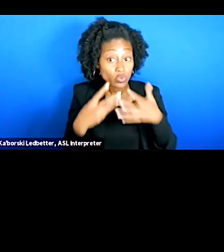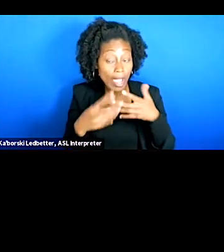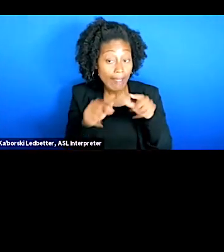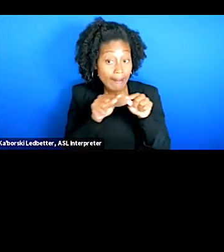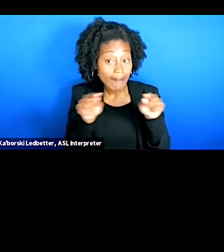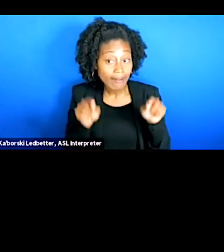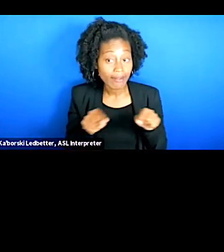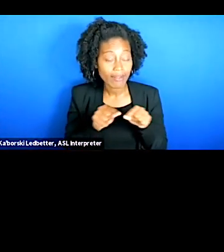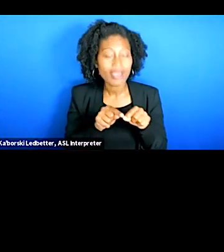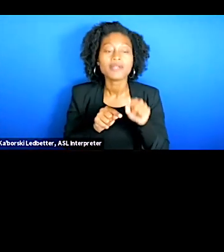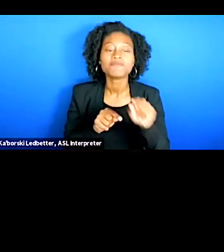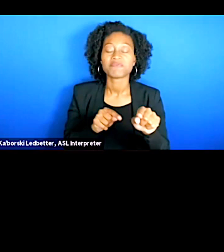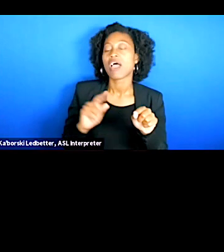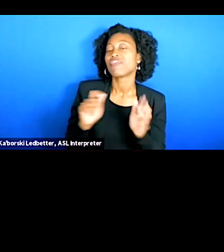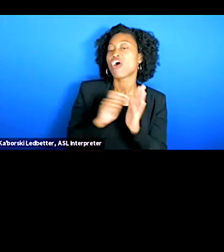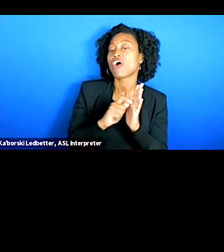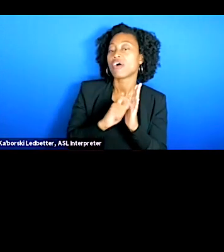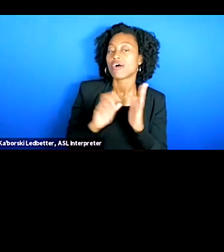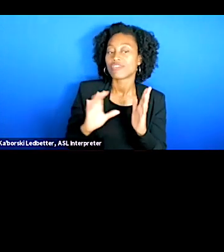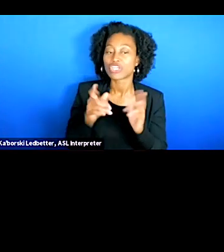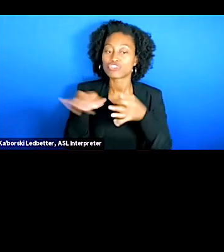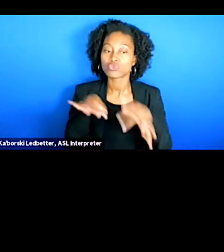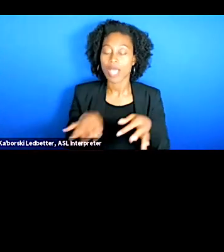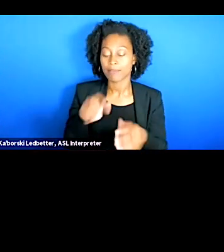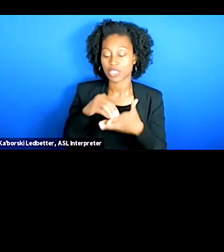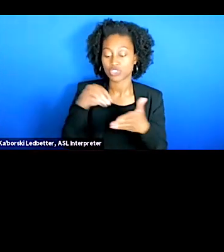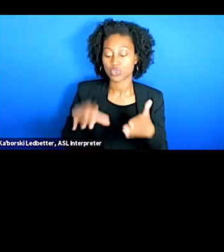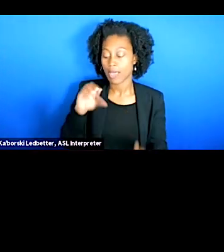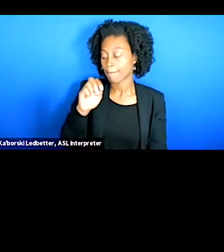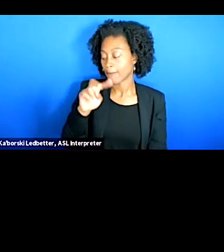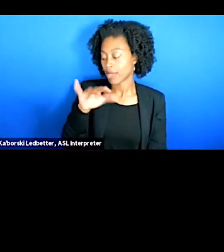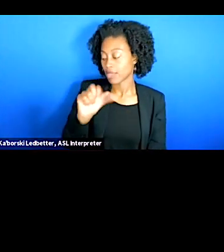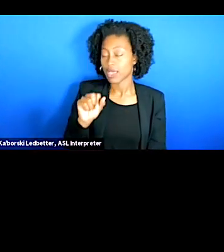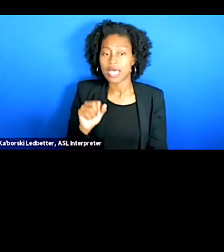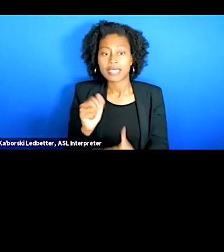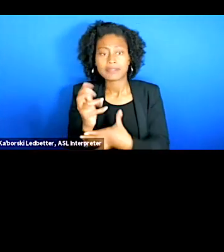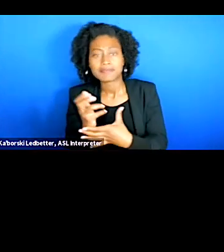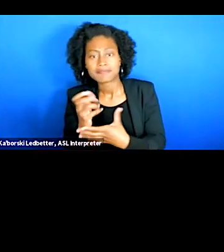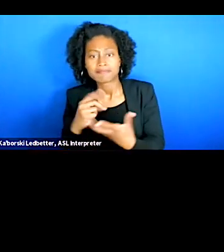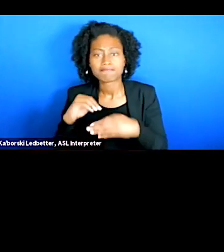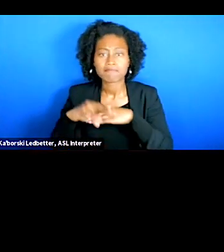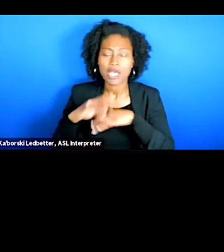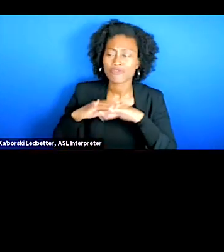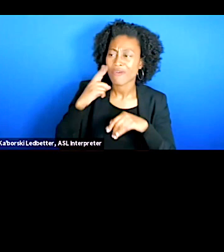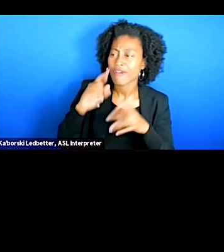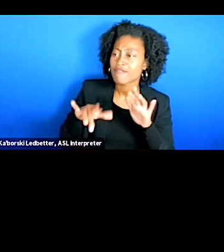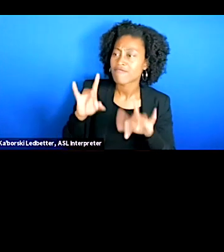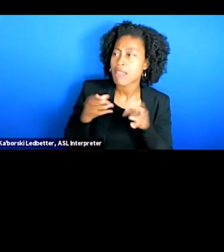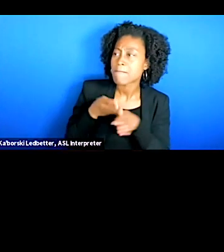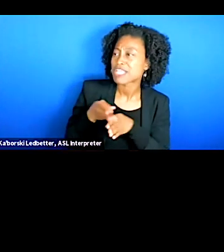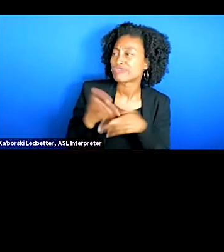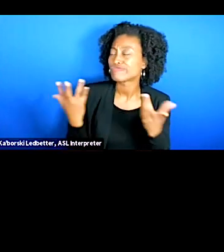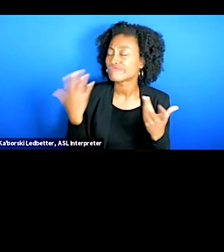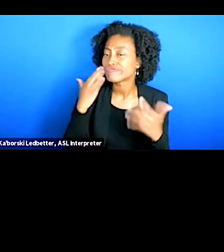author describes how the student, Monica, is talking about soliciting advice on choosing a major. She